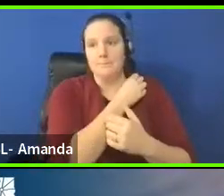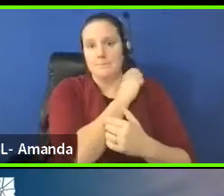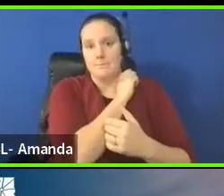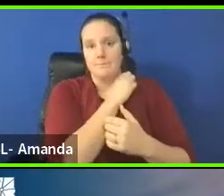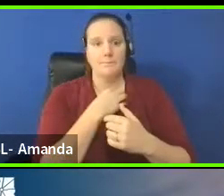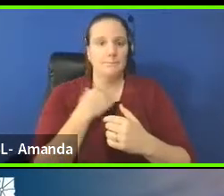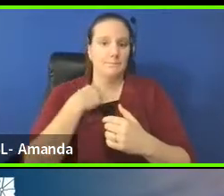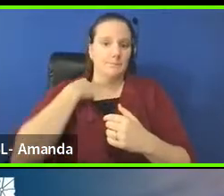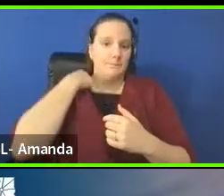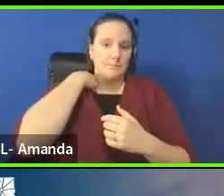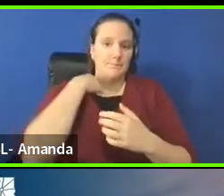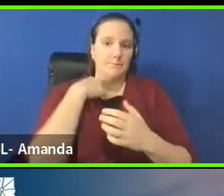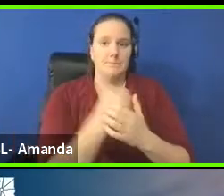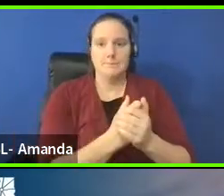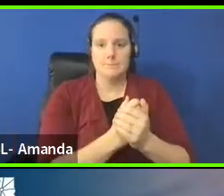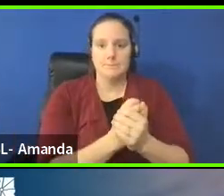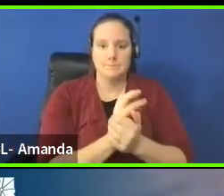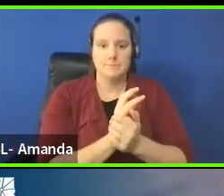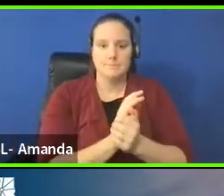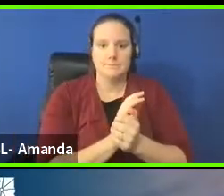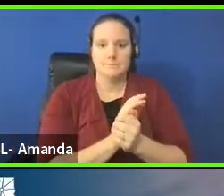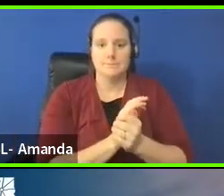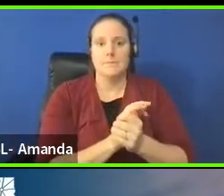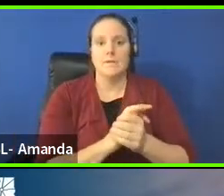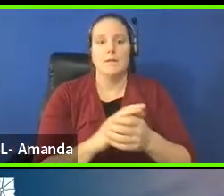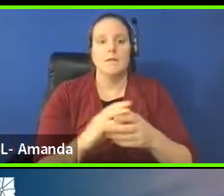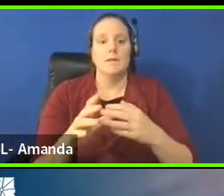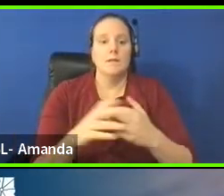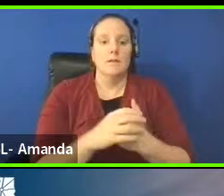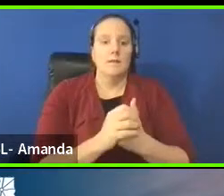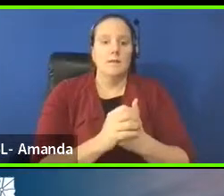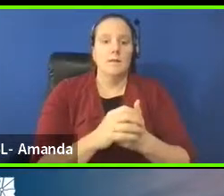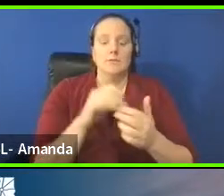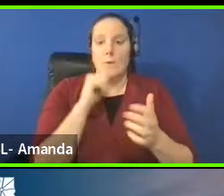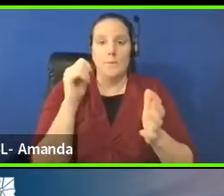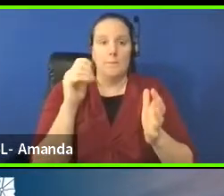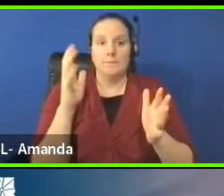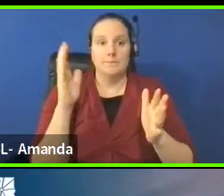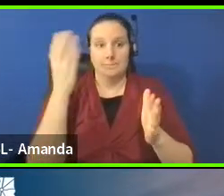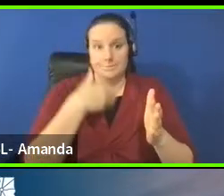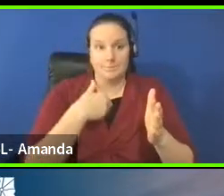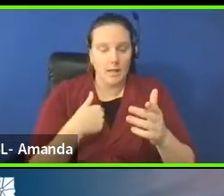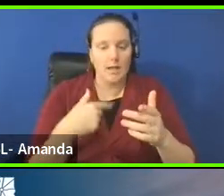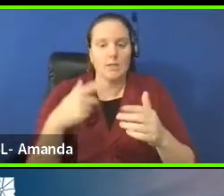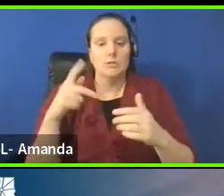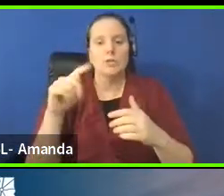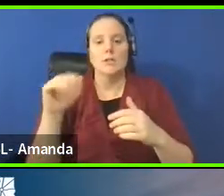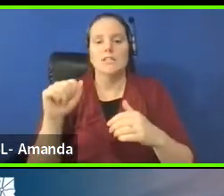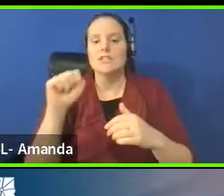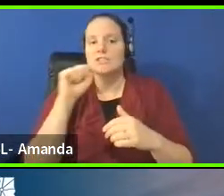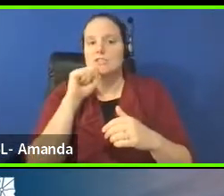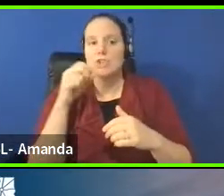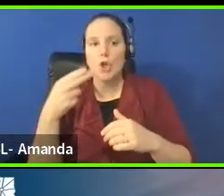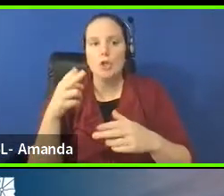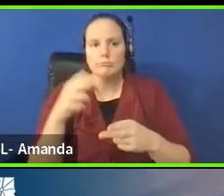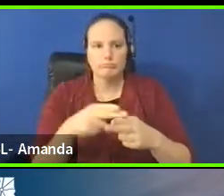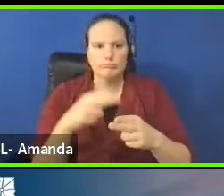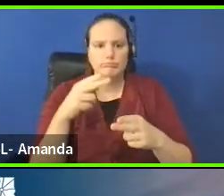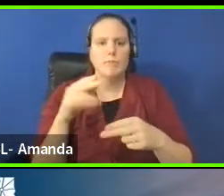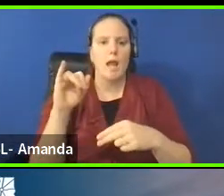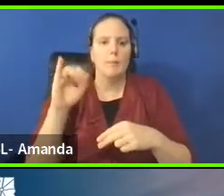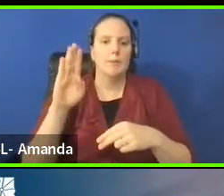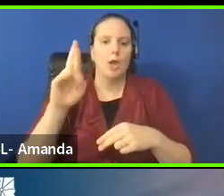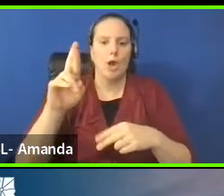I thought I was going to get passed over. I am Tanya Adams, she, her, and I'm with the IBR team. I live